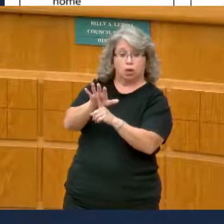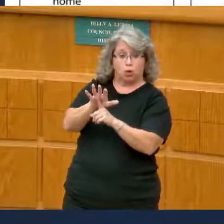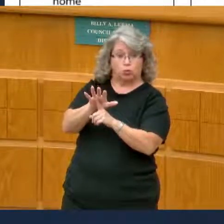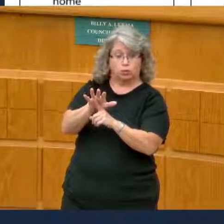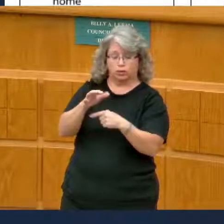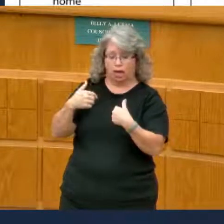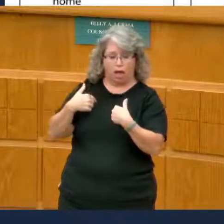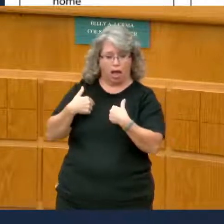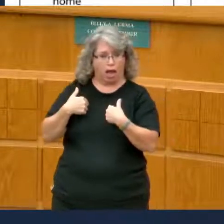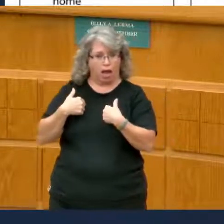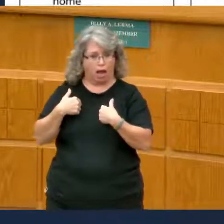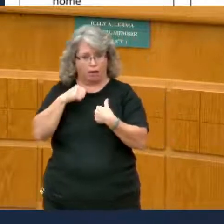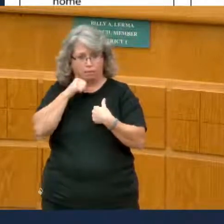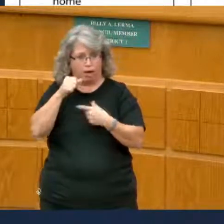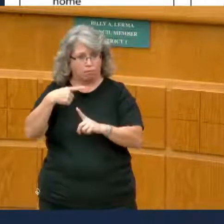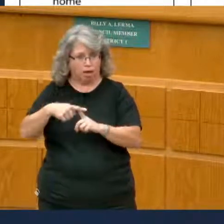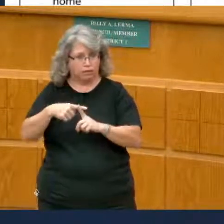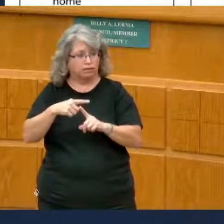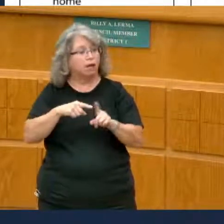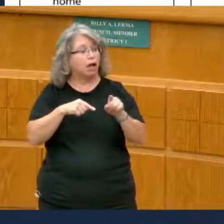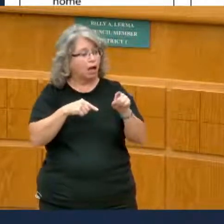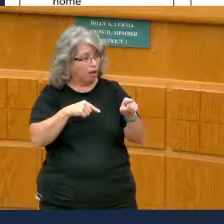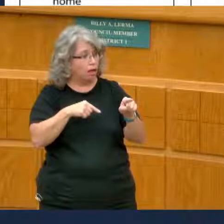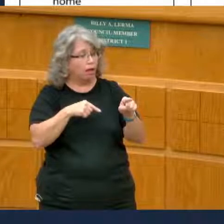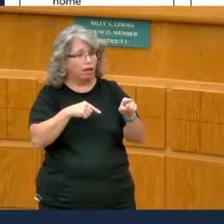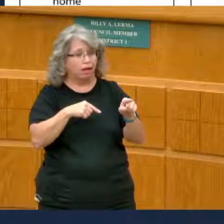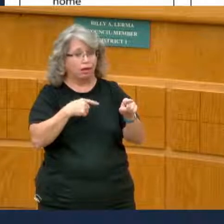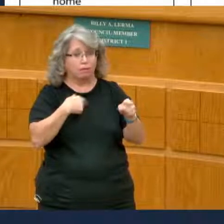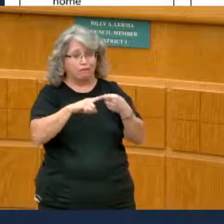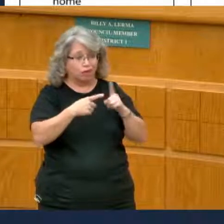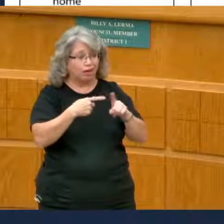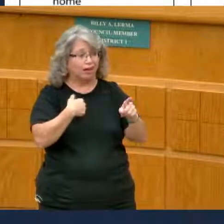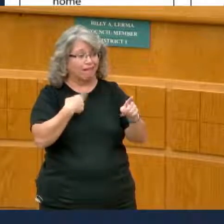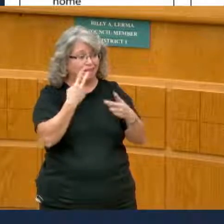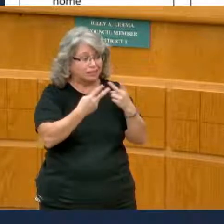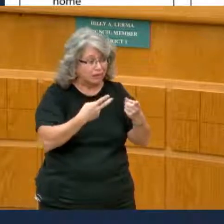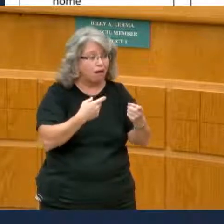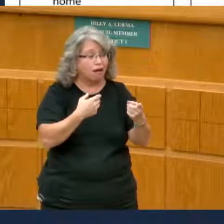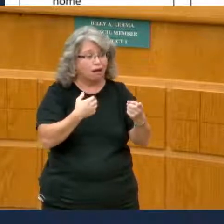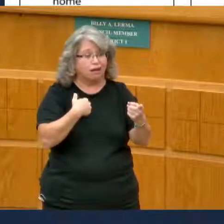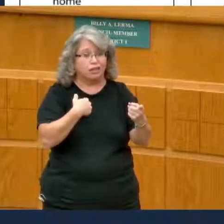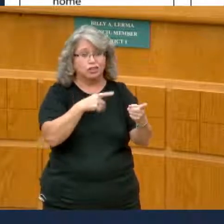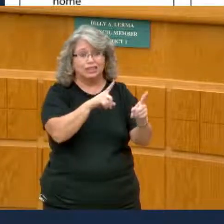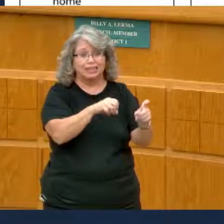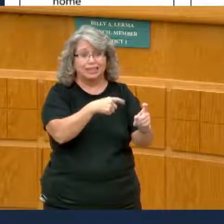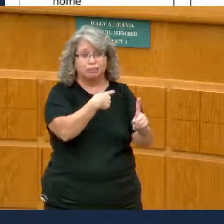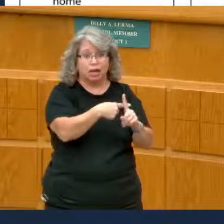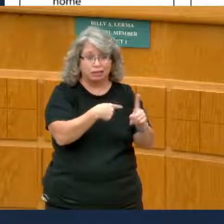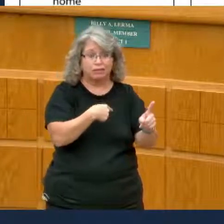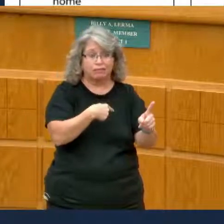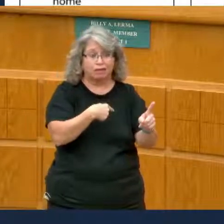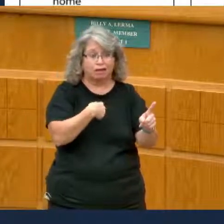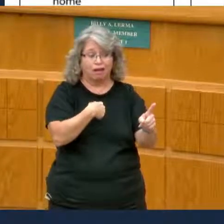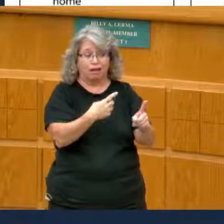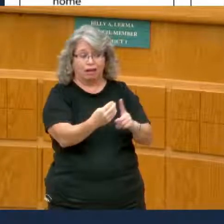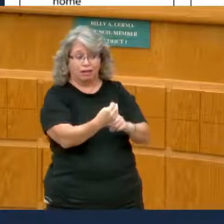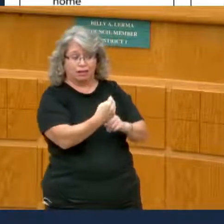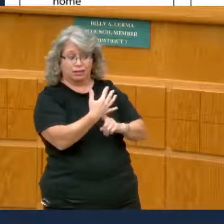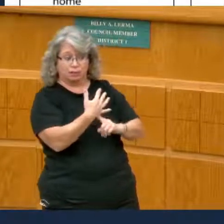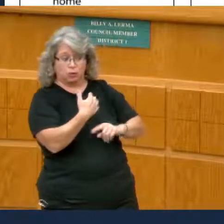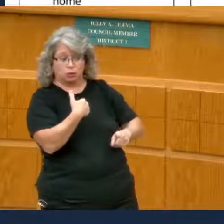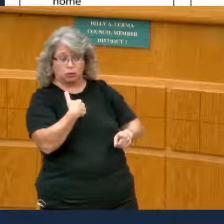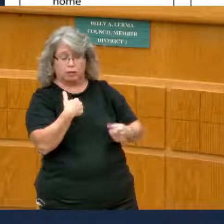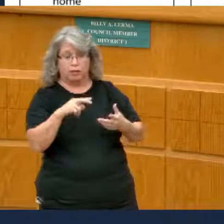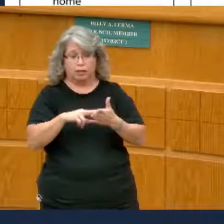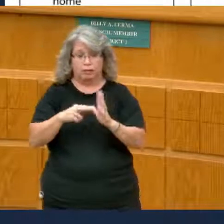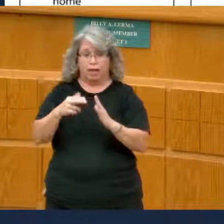friend was, and I was there visiting with her. What do? If you are fully vaccinated with your primary series, which